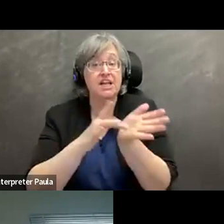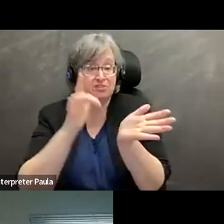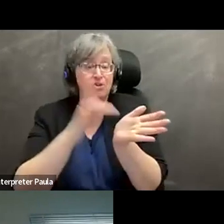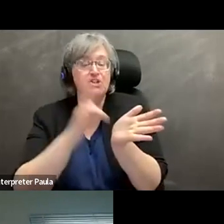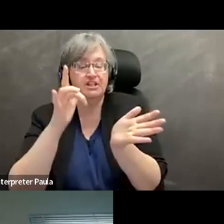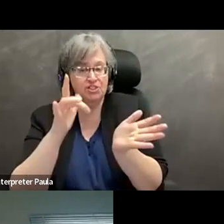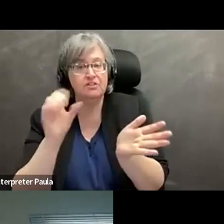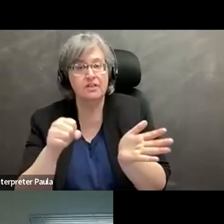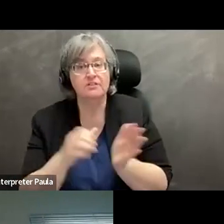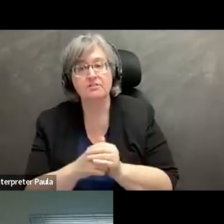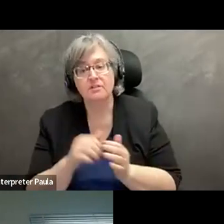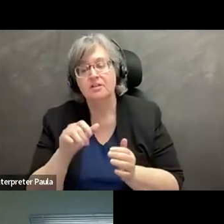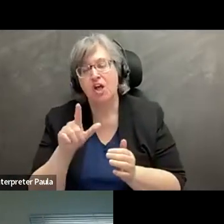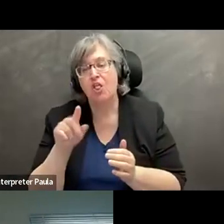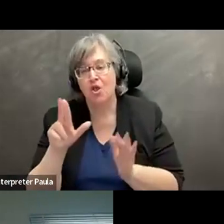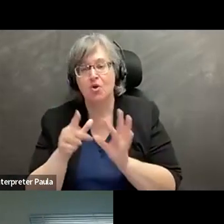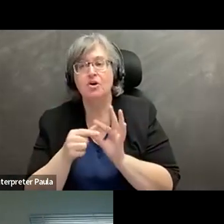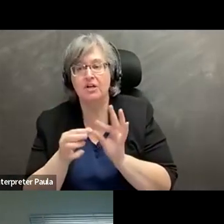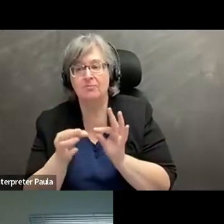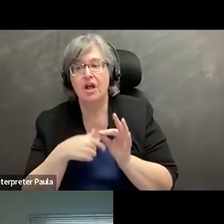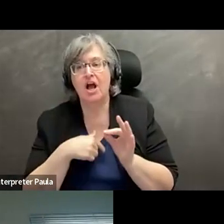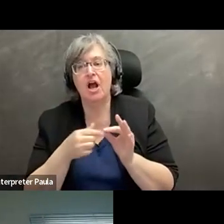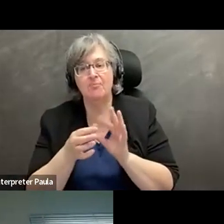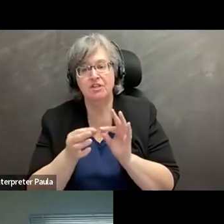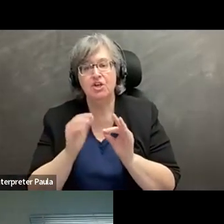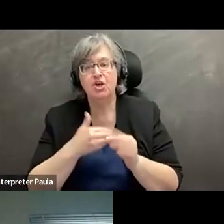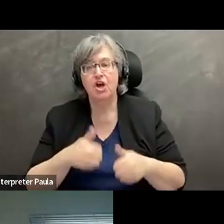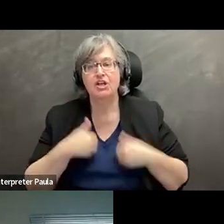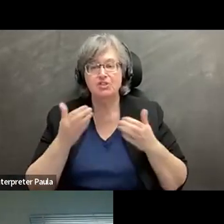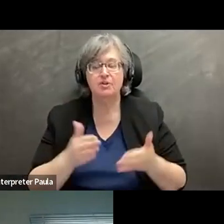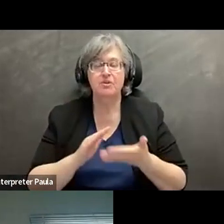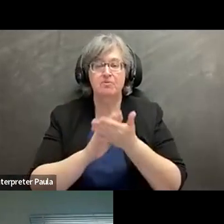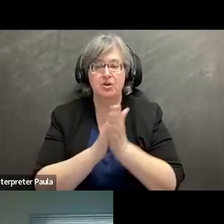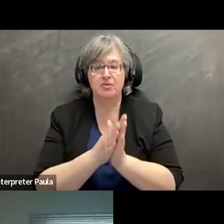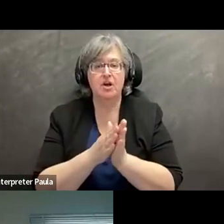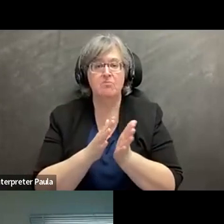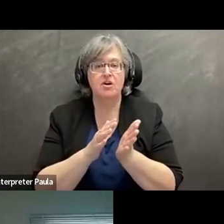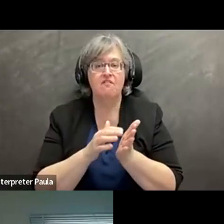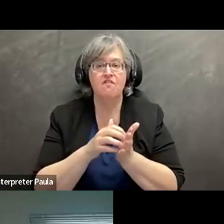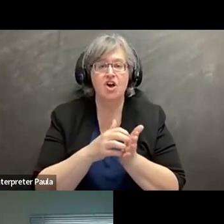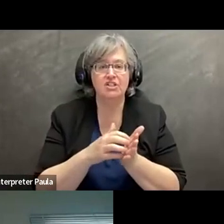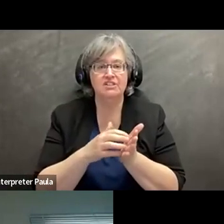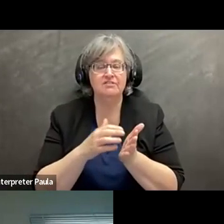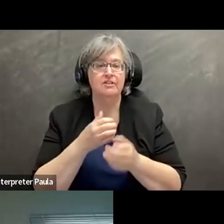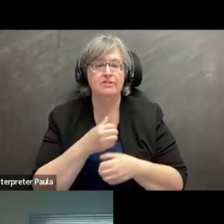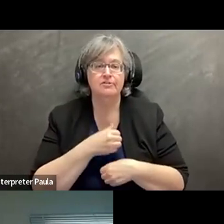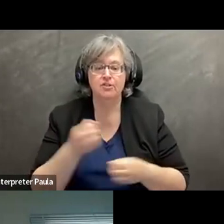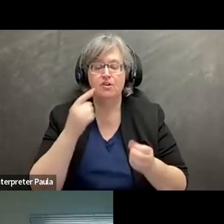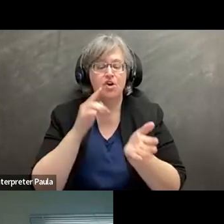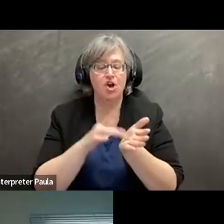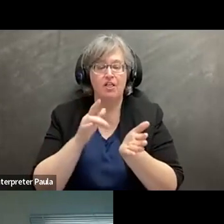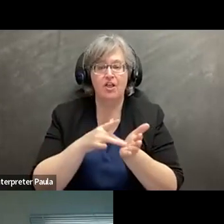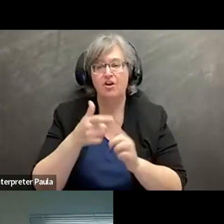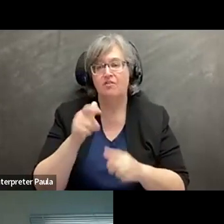So what that's why I mentioned it. Our survivors become extremely vulnerable to exploitation from their landlords, from